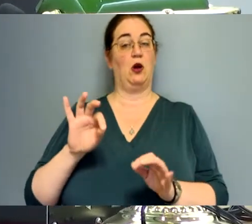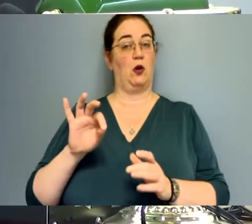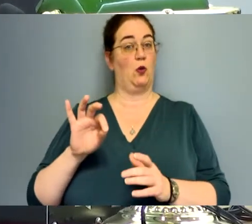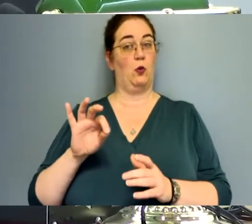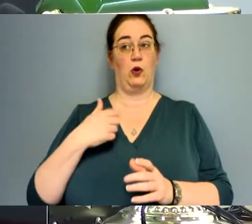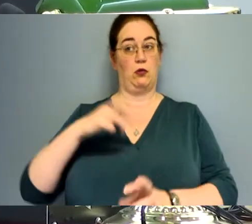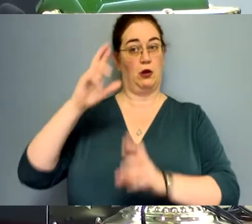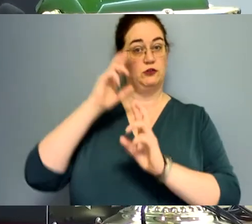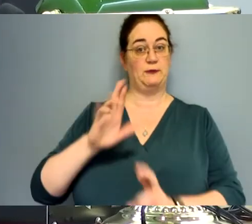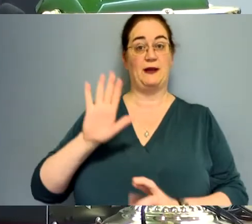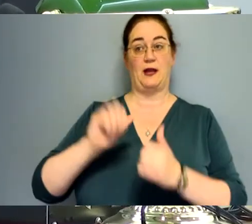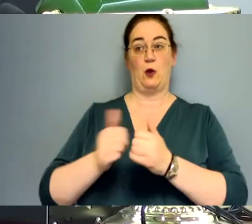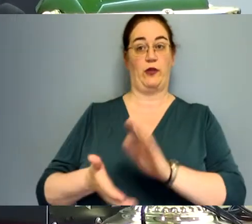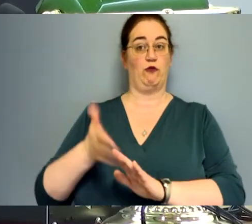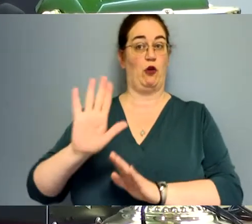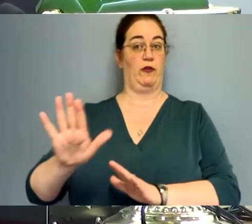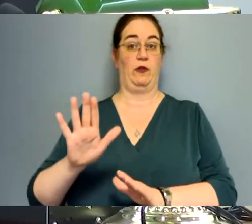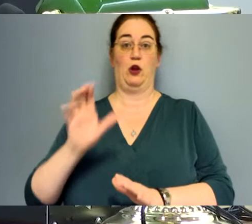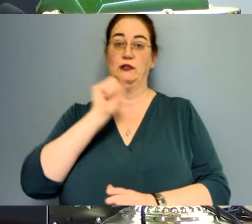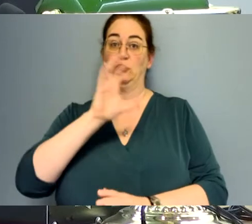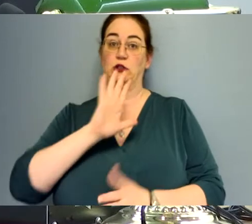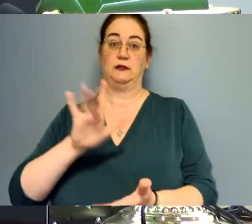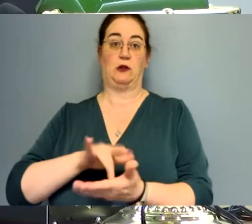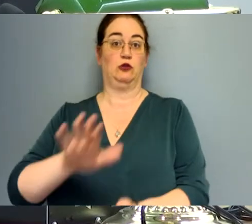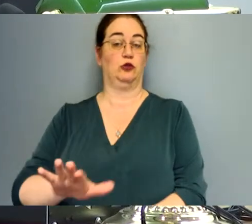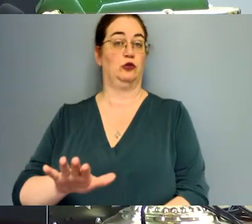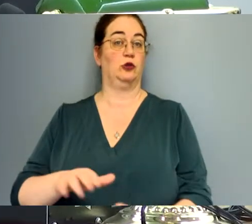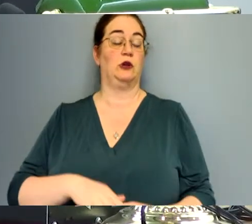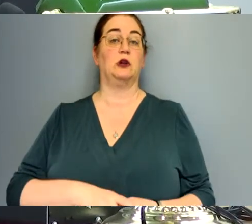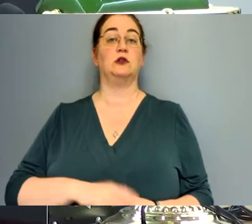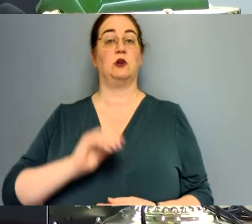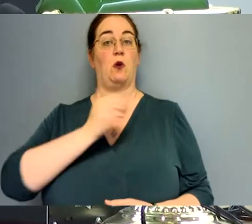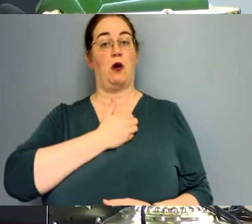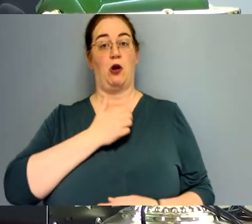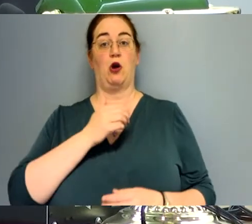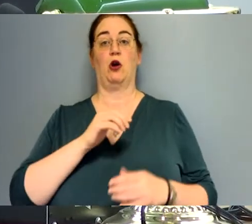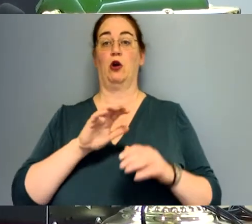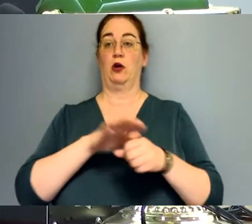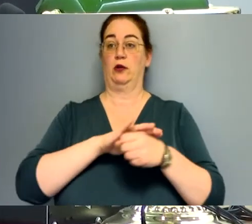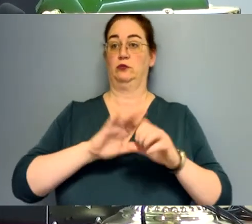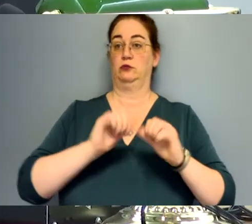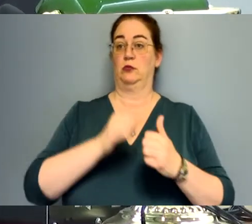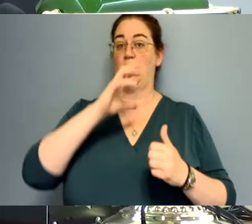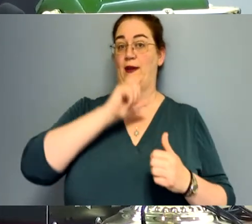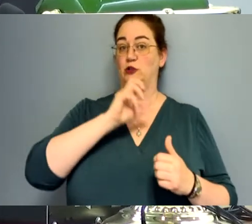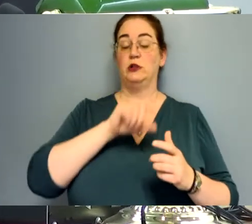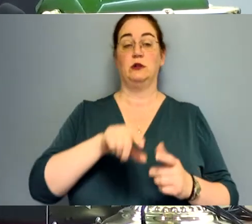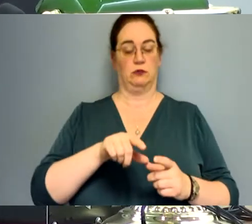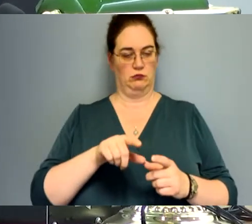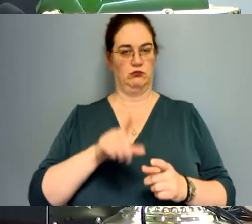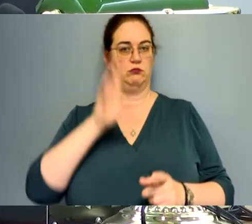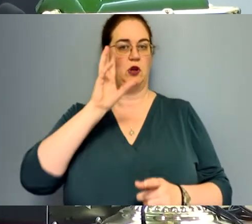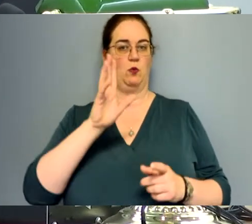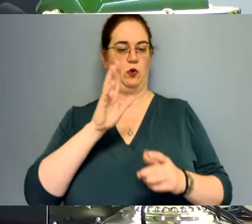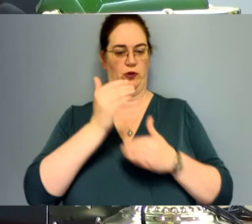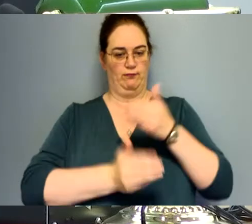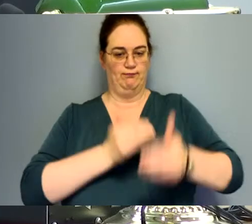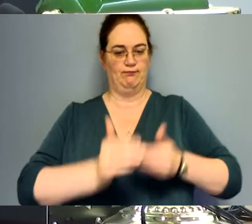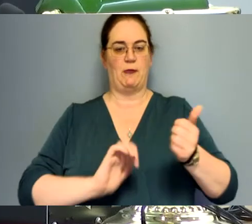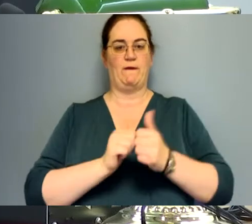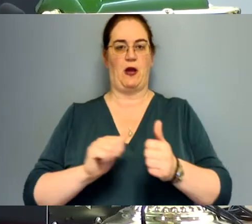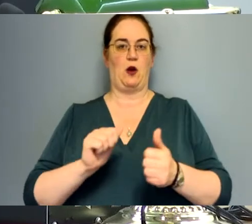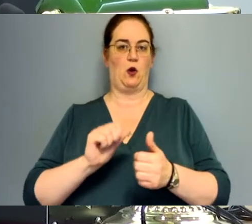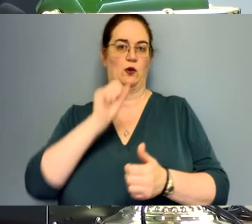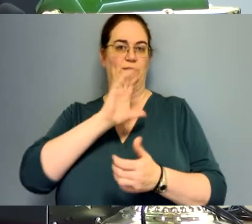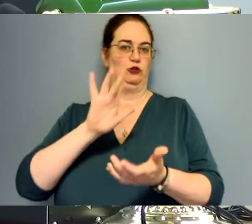they run their senior center. So our Area Agency on Aging came up with a protocol for how a senior